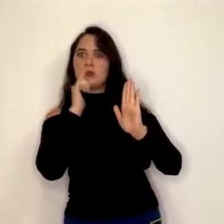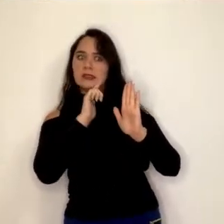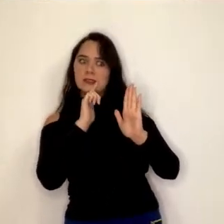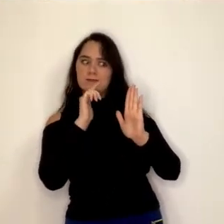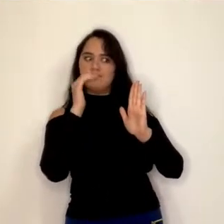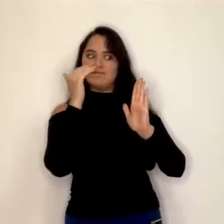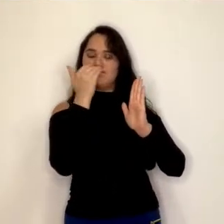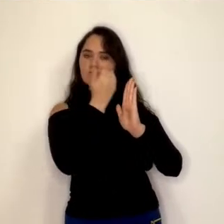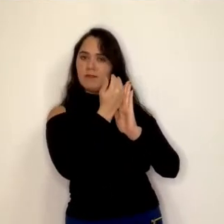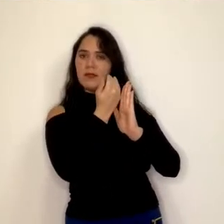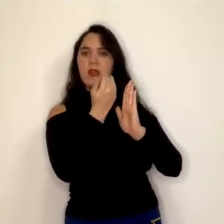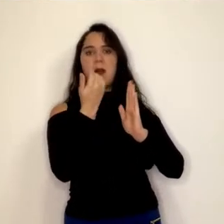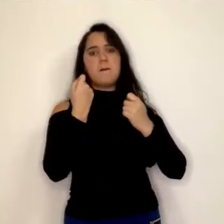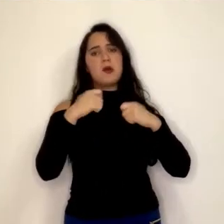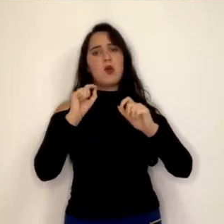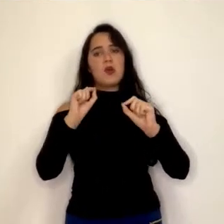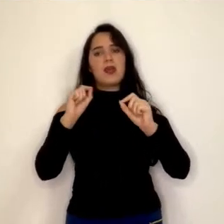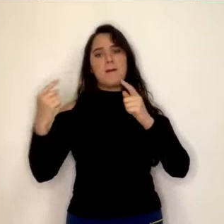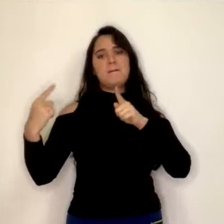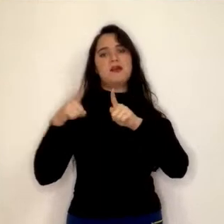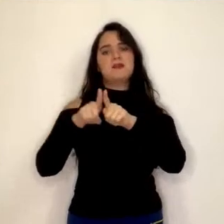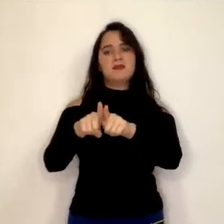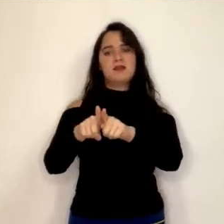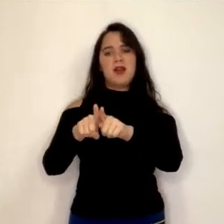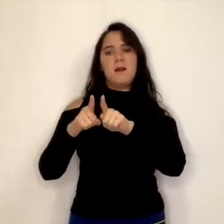to establish partnerships with